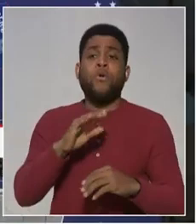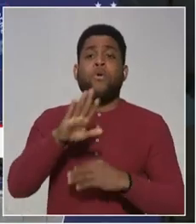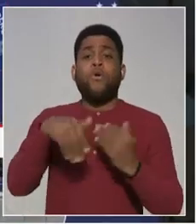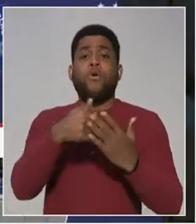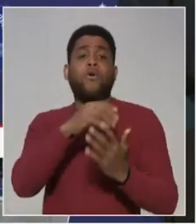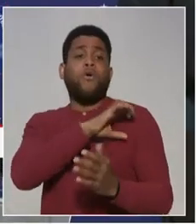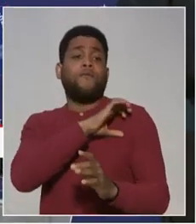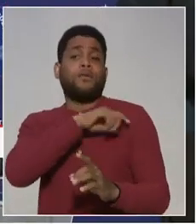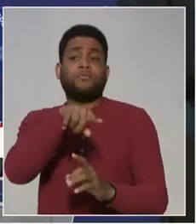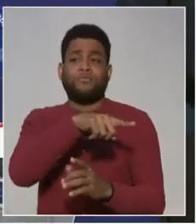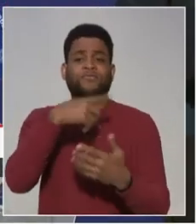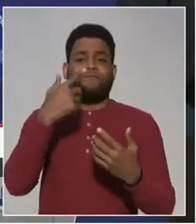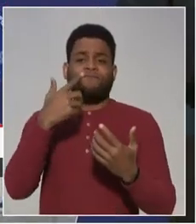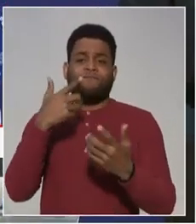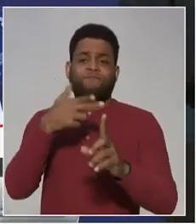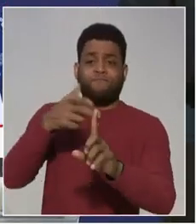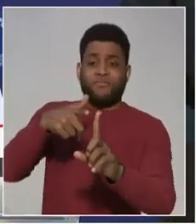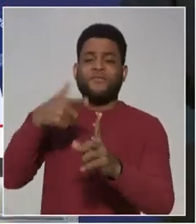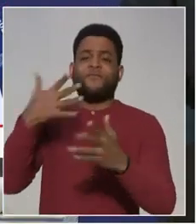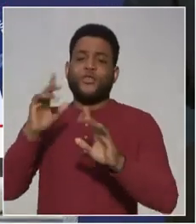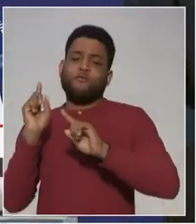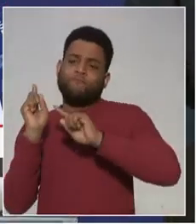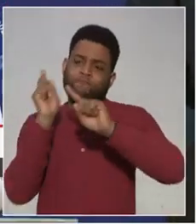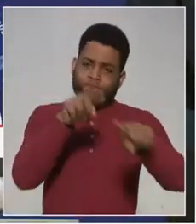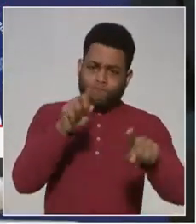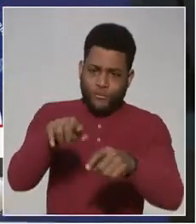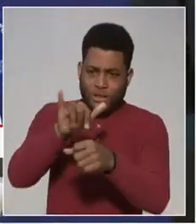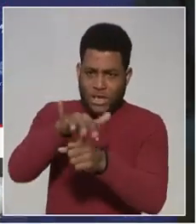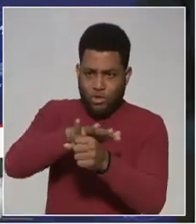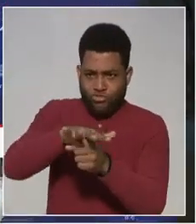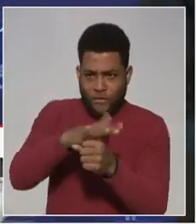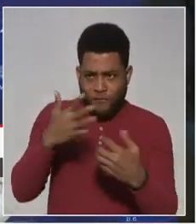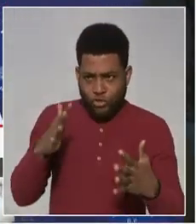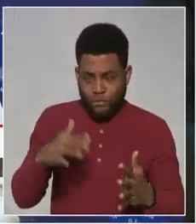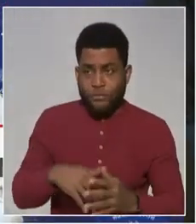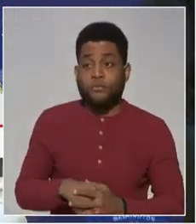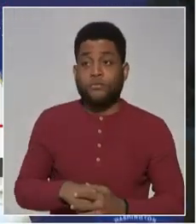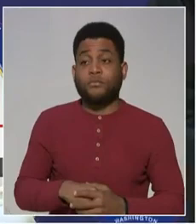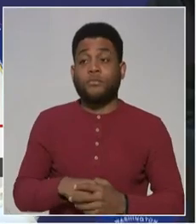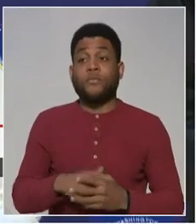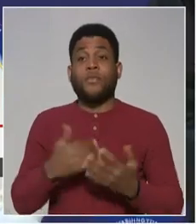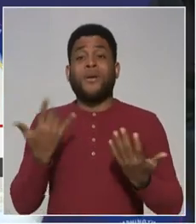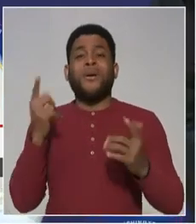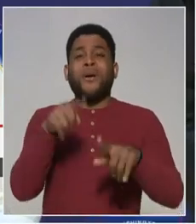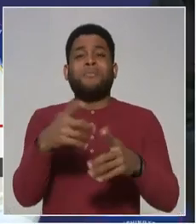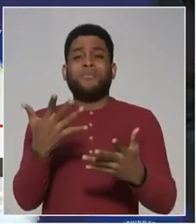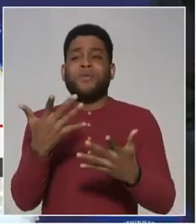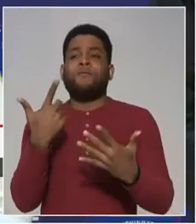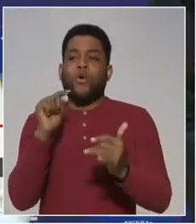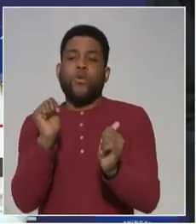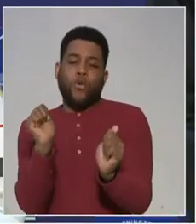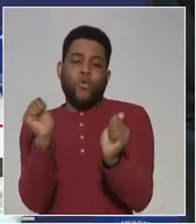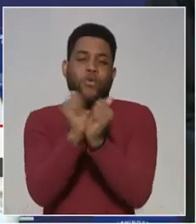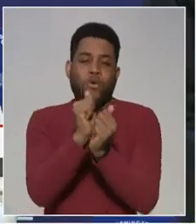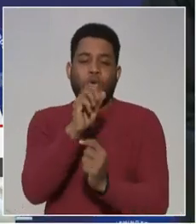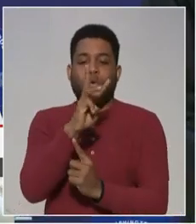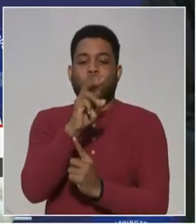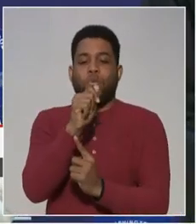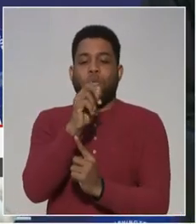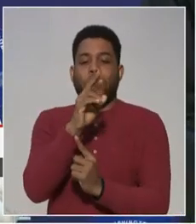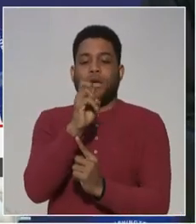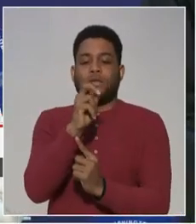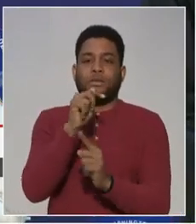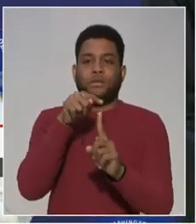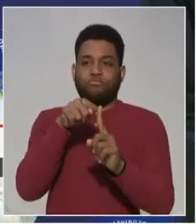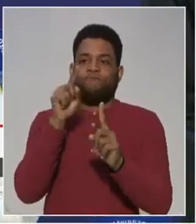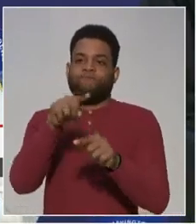in the 5000 block of Hannah Place Southeast to serve an arrest warrant around 7:30 a.m. this morning. At this time, that